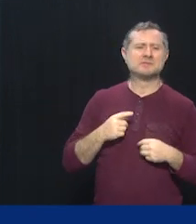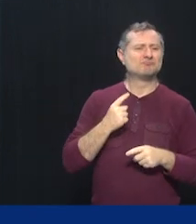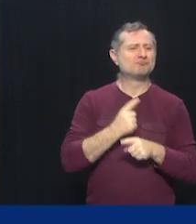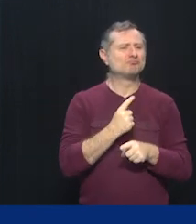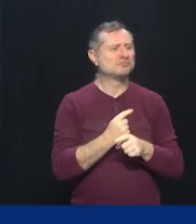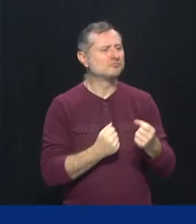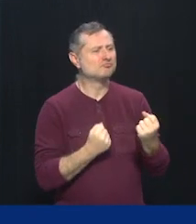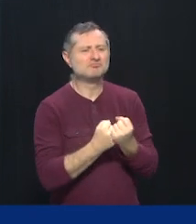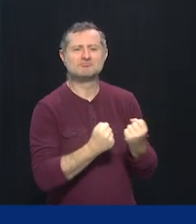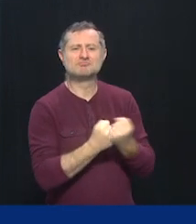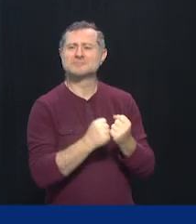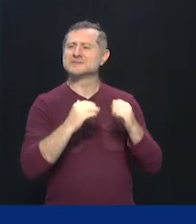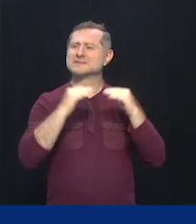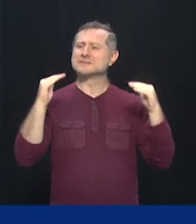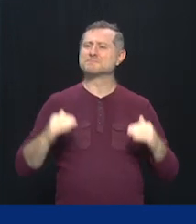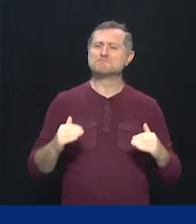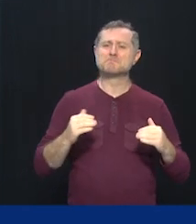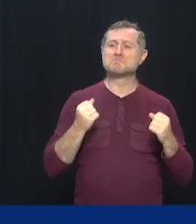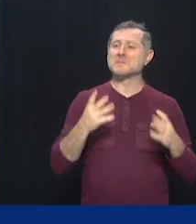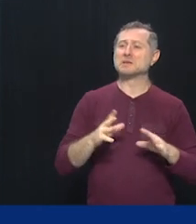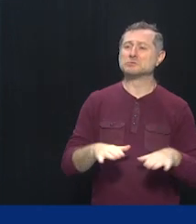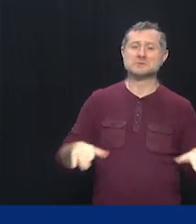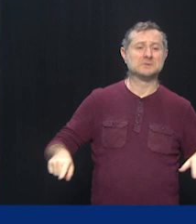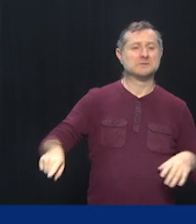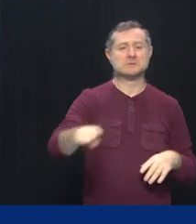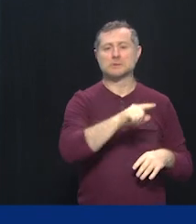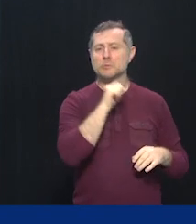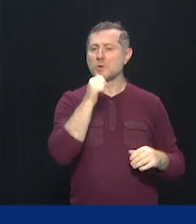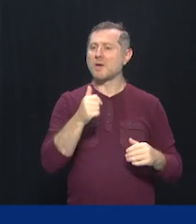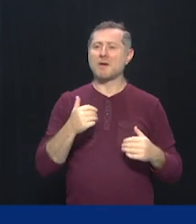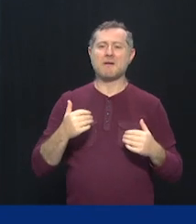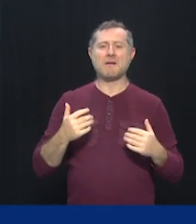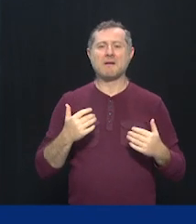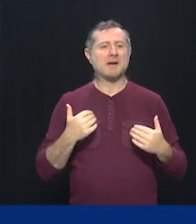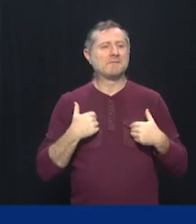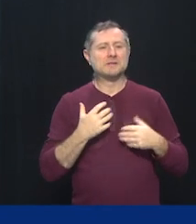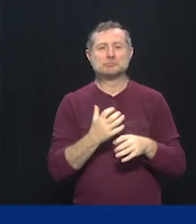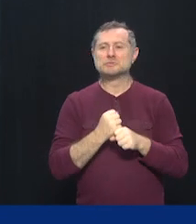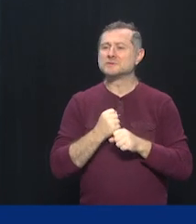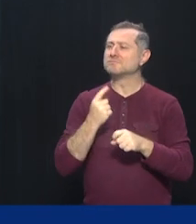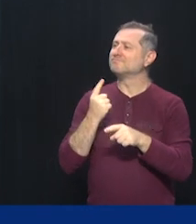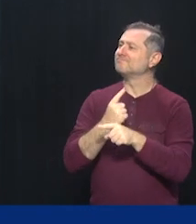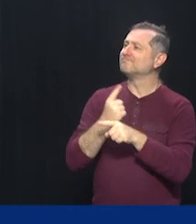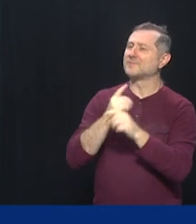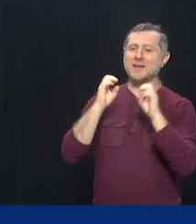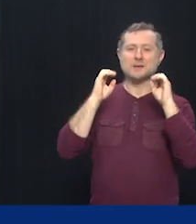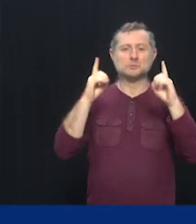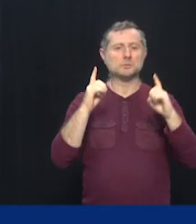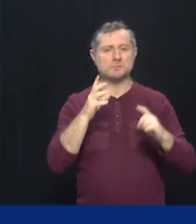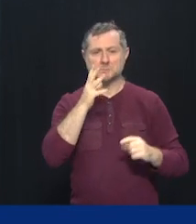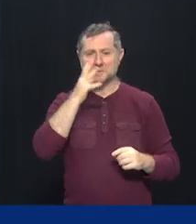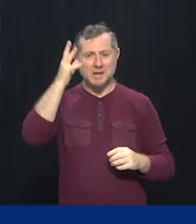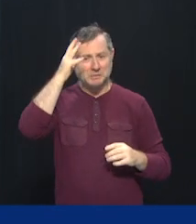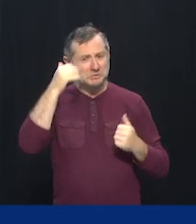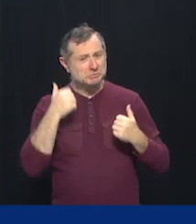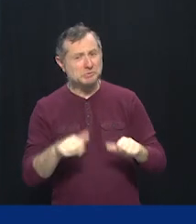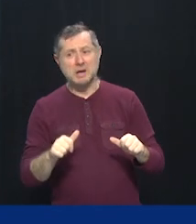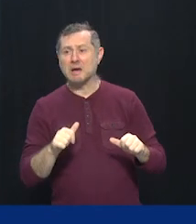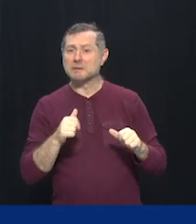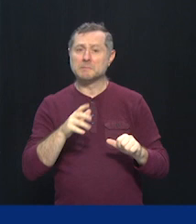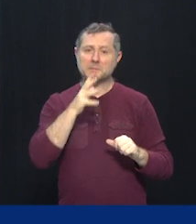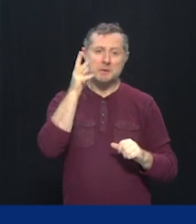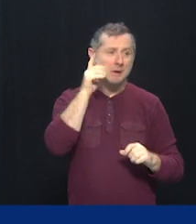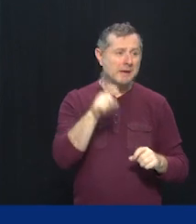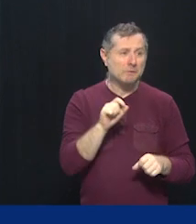leaving homes where they're not getting an education. Parents have tried their best. They struggled, but they also have had to go to their own jobs or work